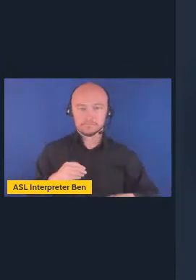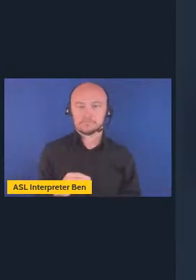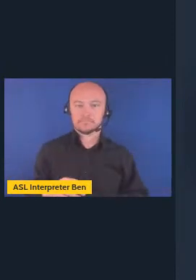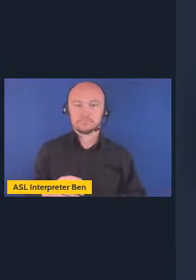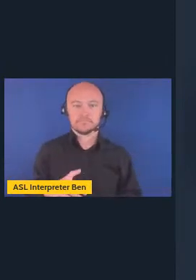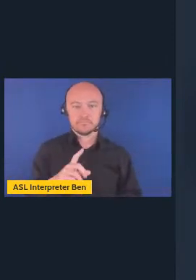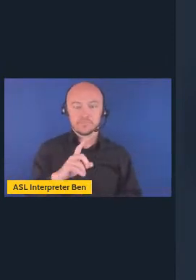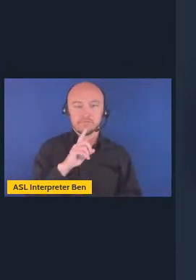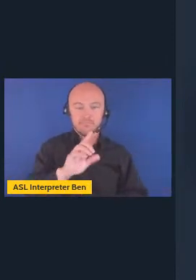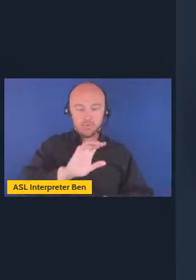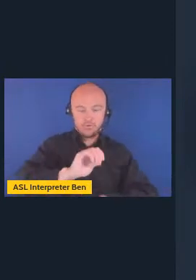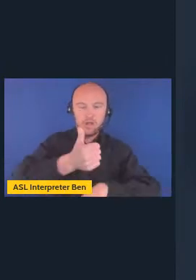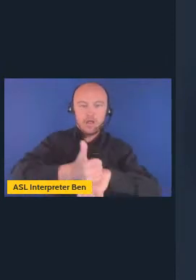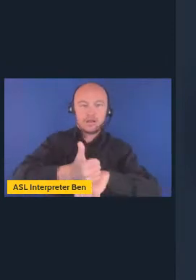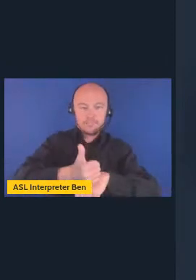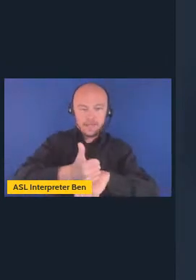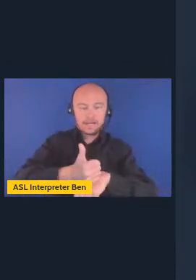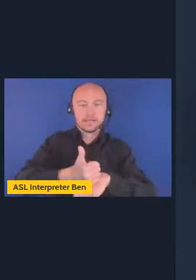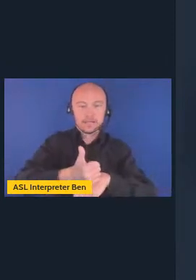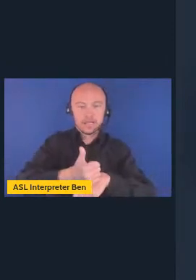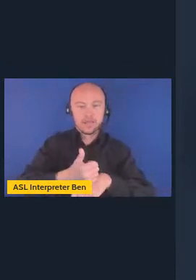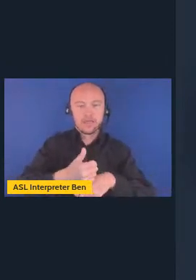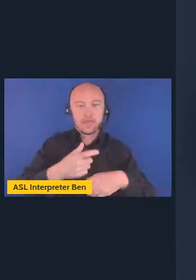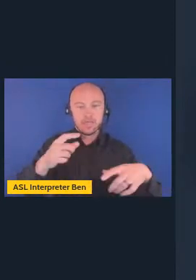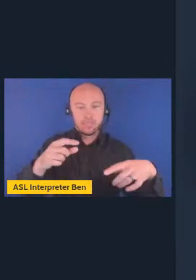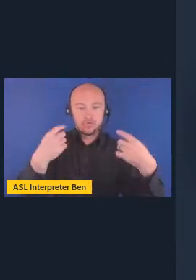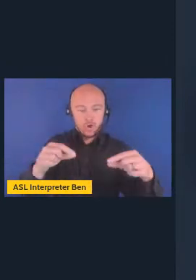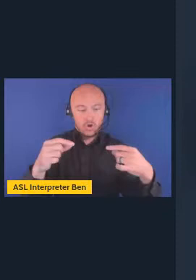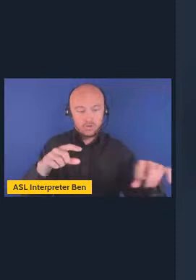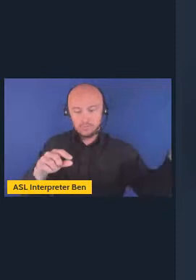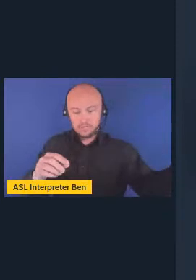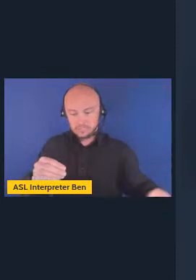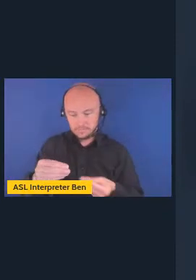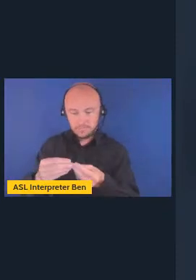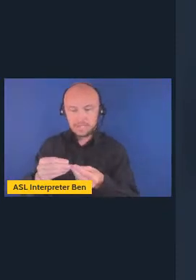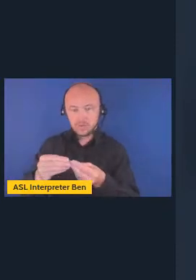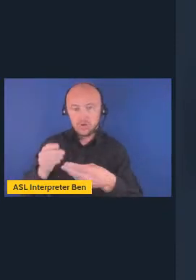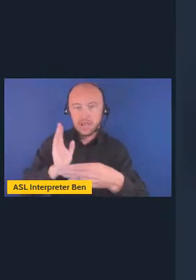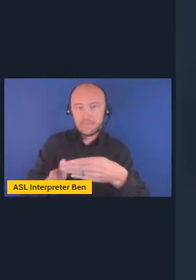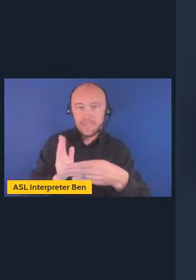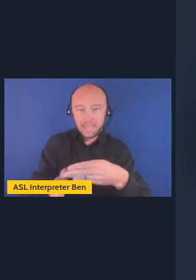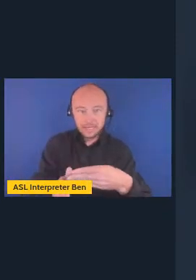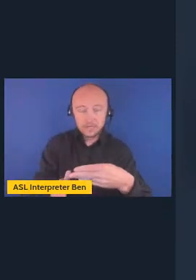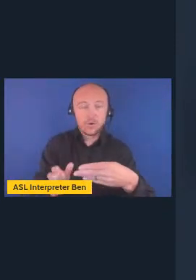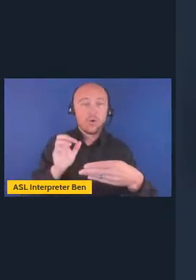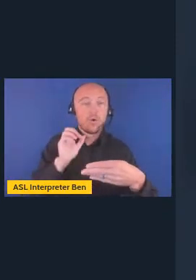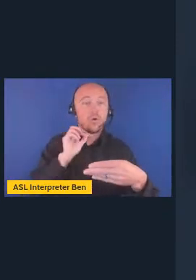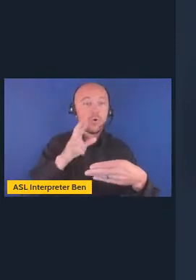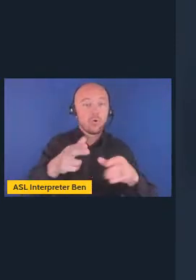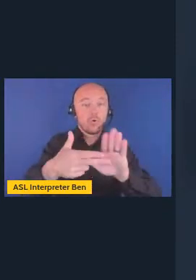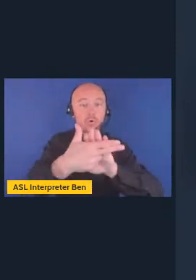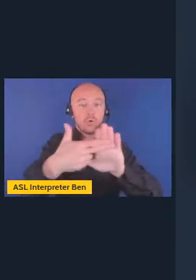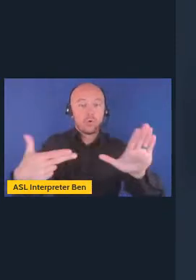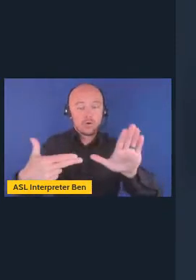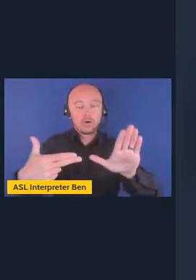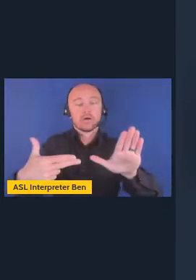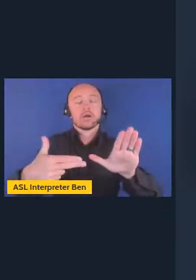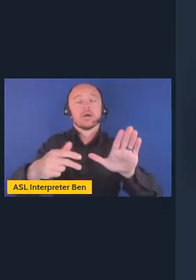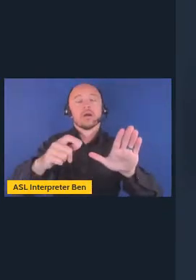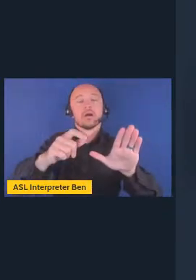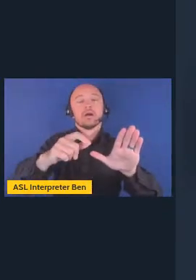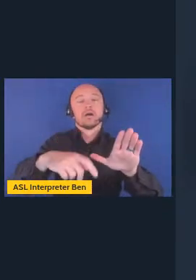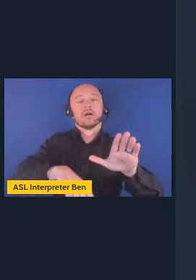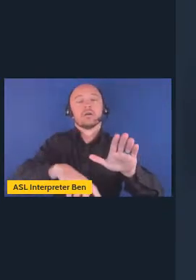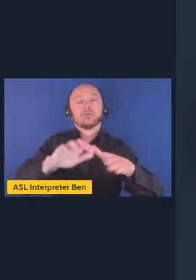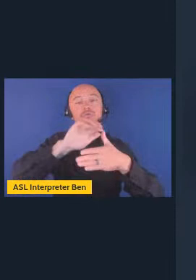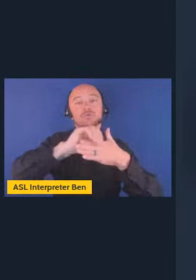default, any passed-in arguments will be appended at the end of the command. But you can also use the special marker $@ to define